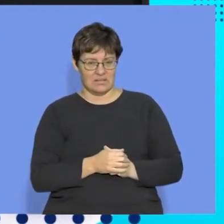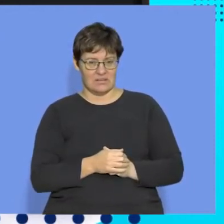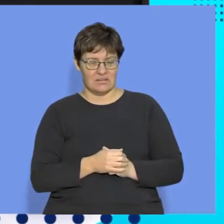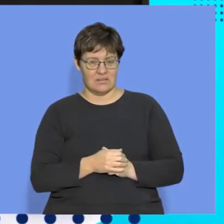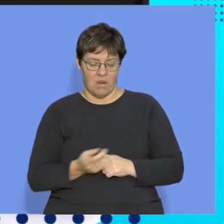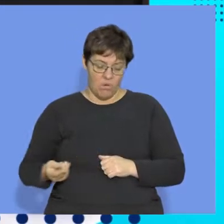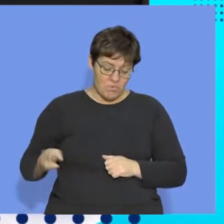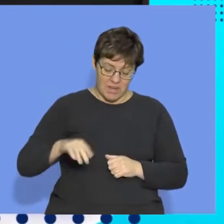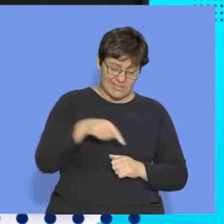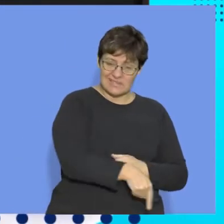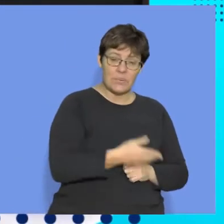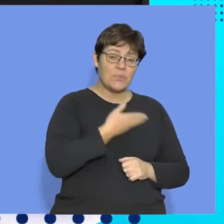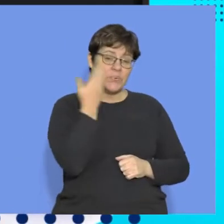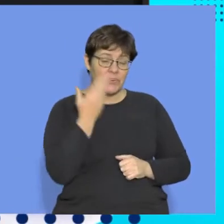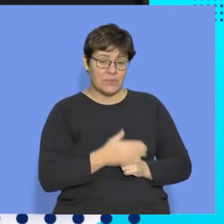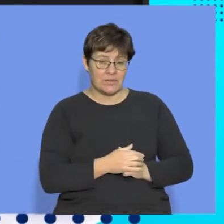don't replace,